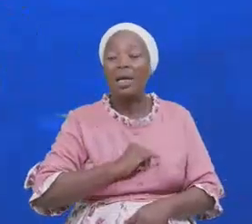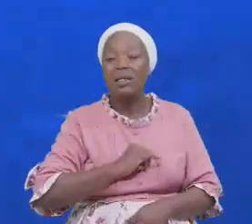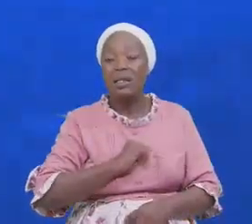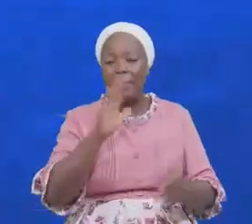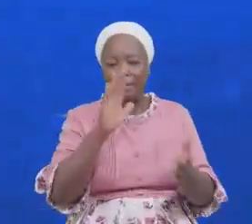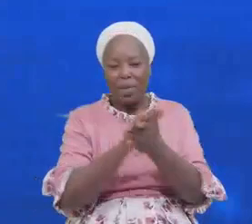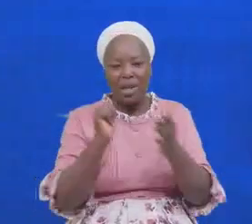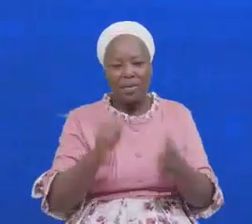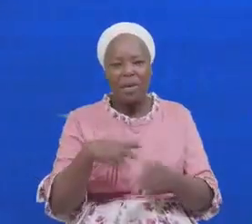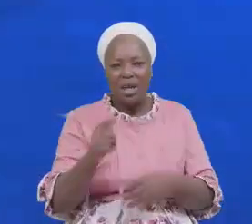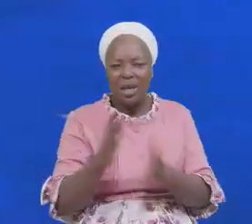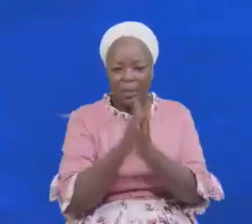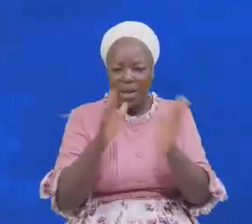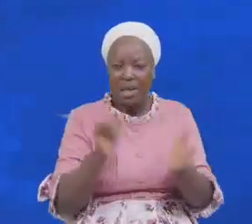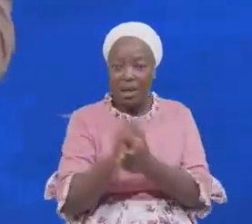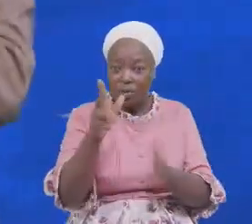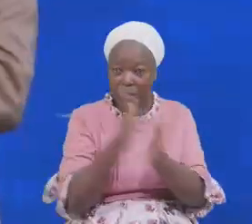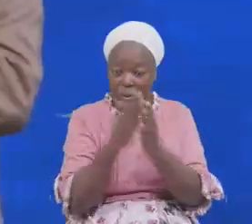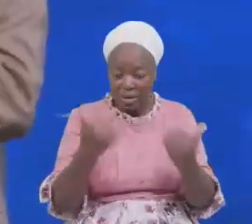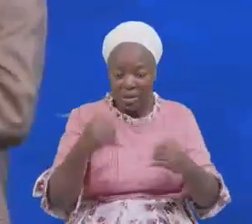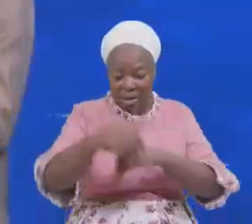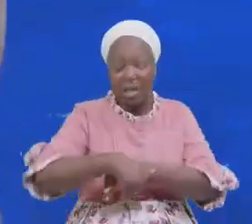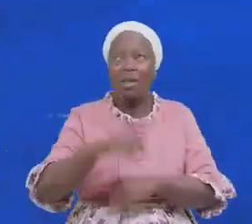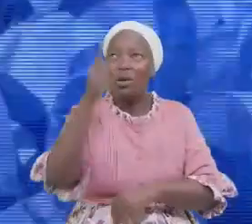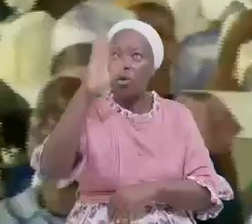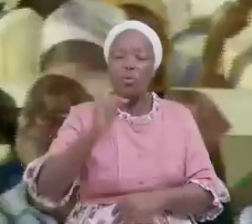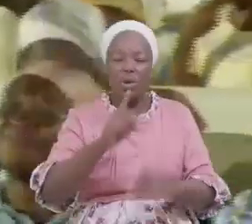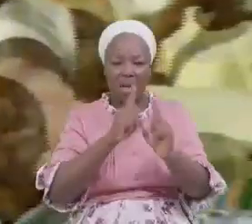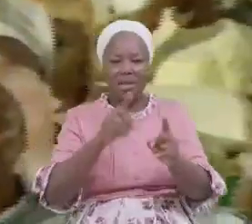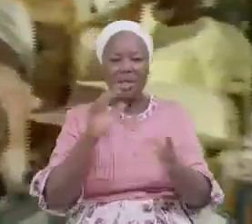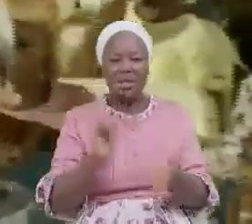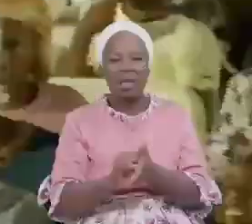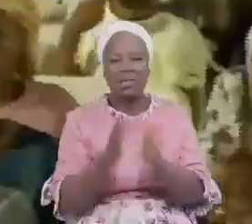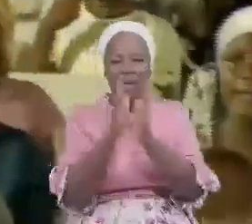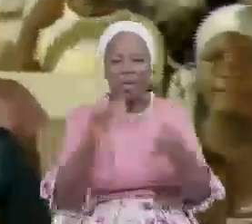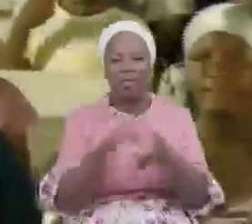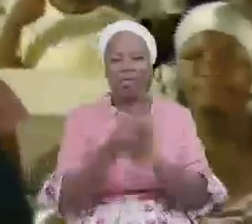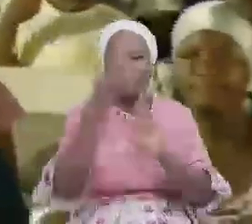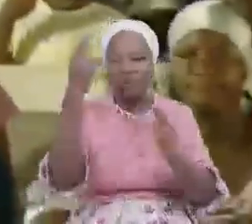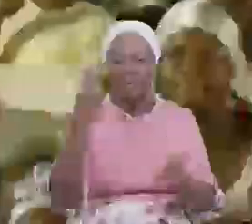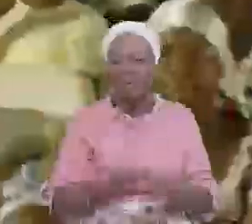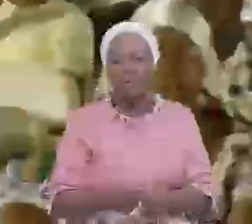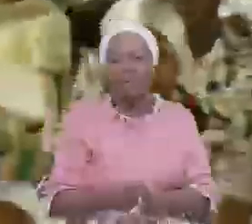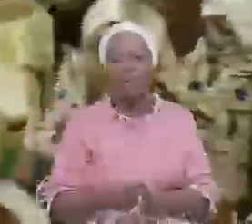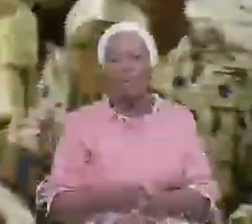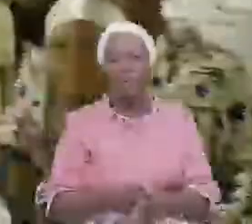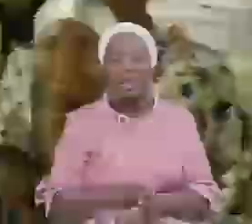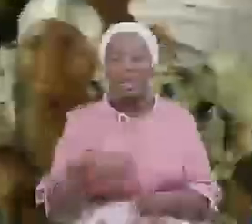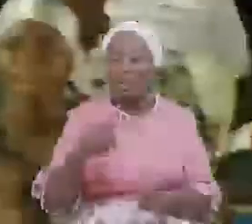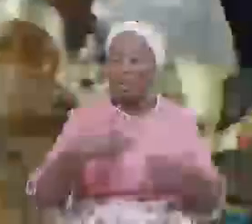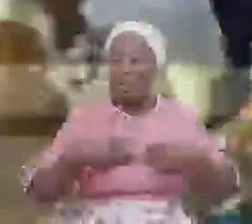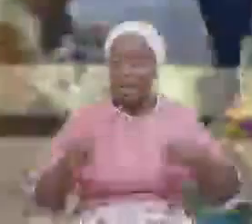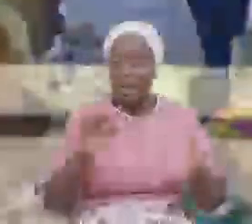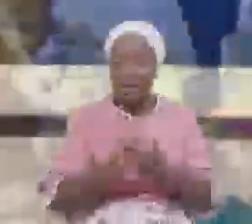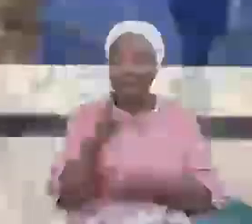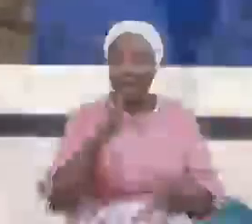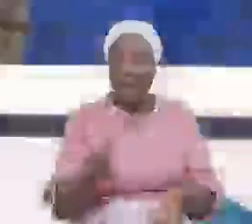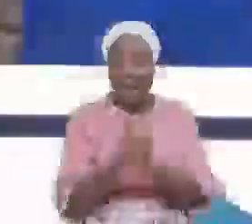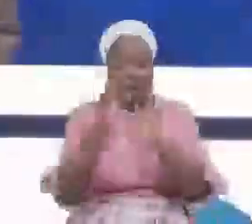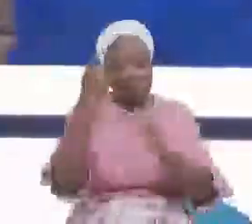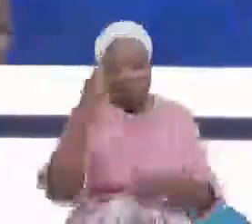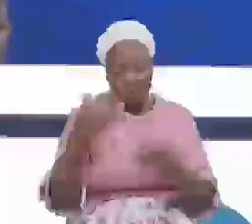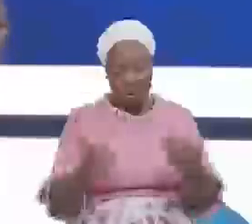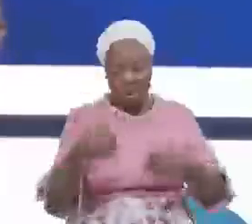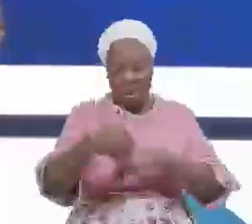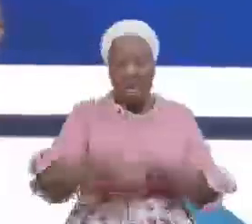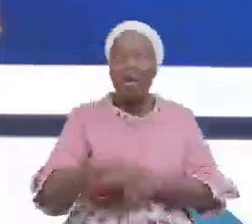you pray tonight, God will answer that prayer. The healing you are asking for tonight, God